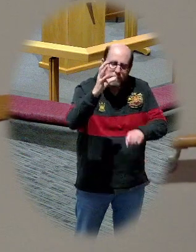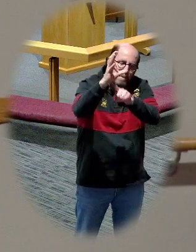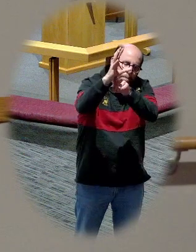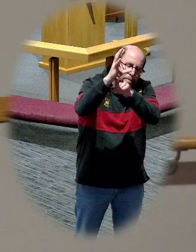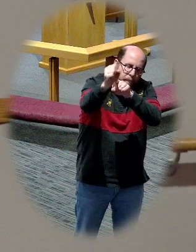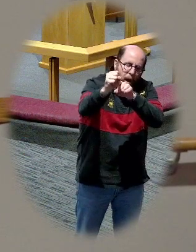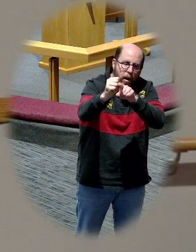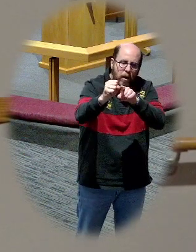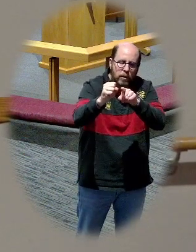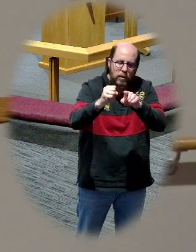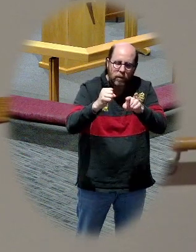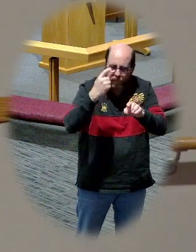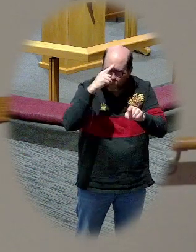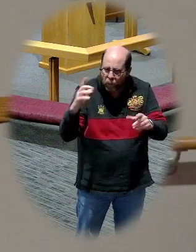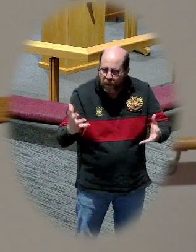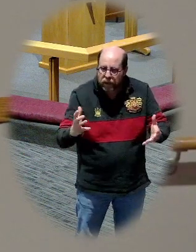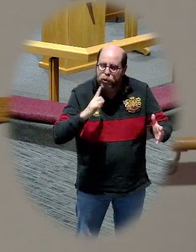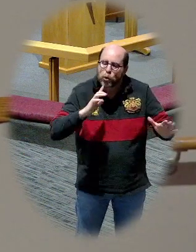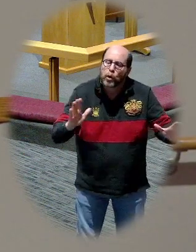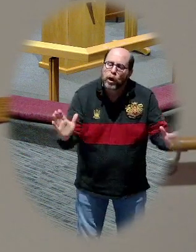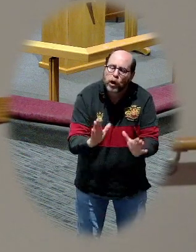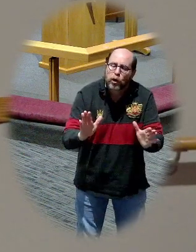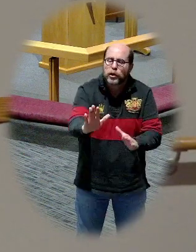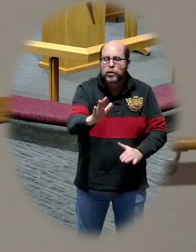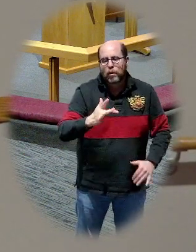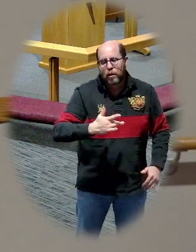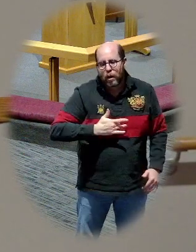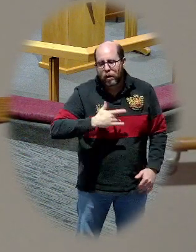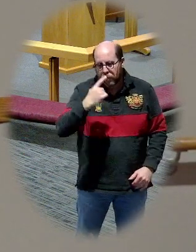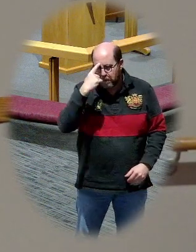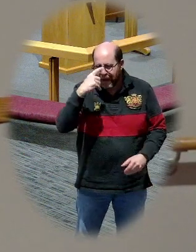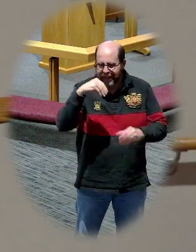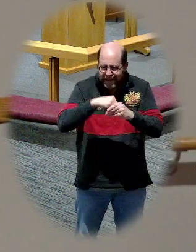Jesus until the day of His return.